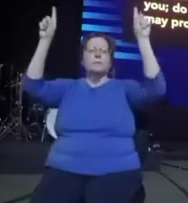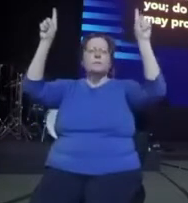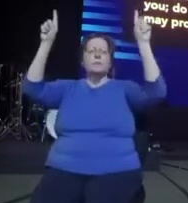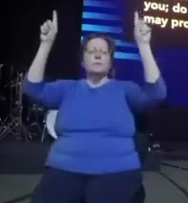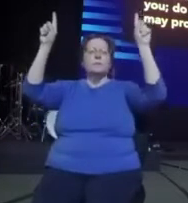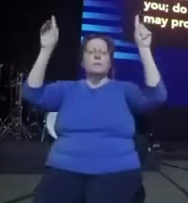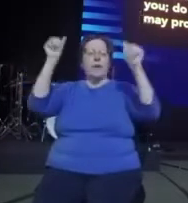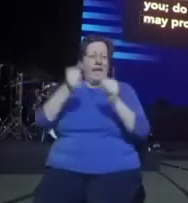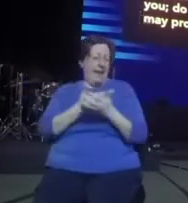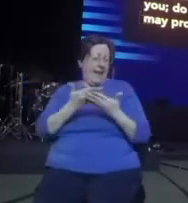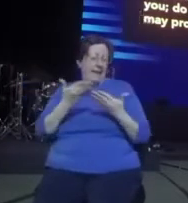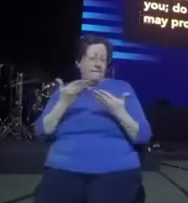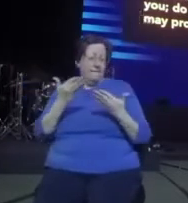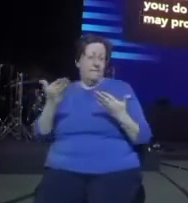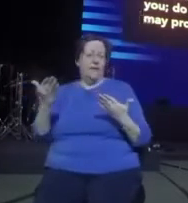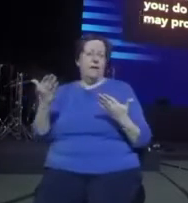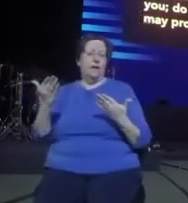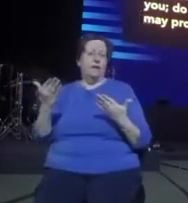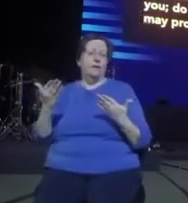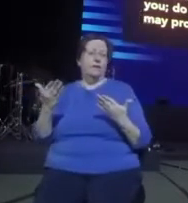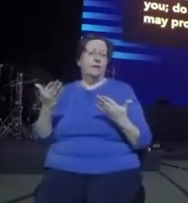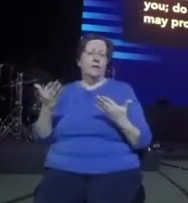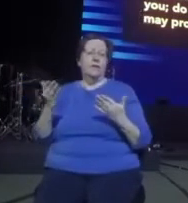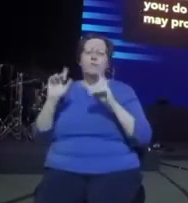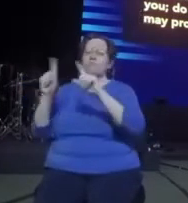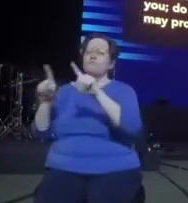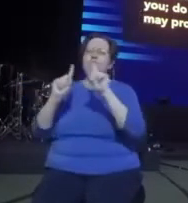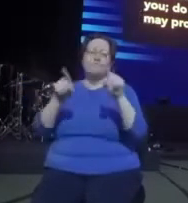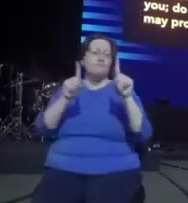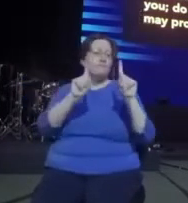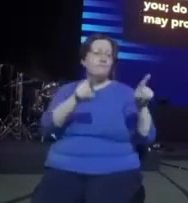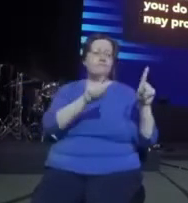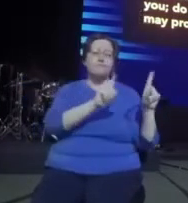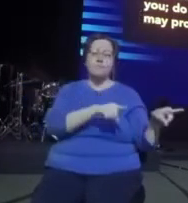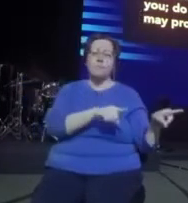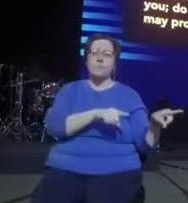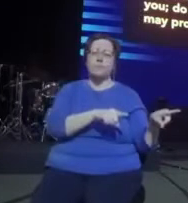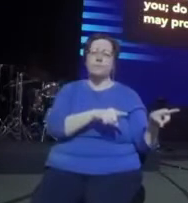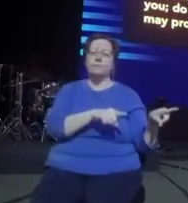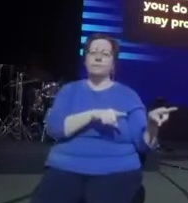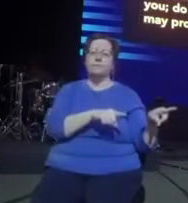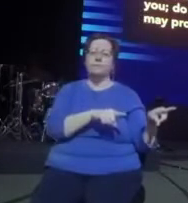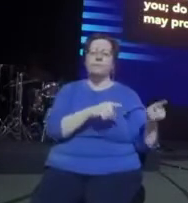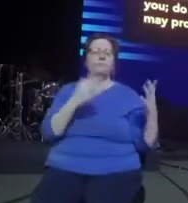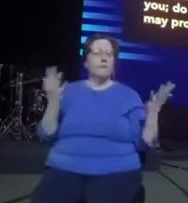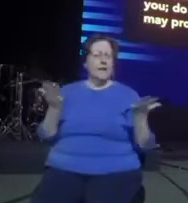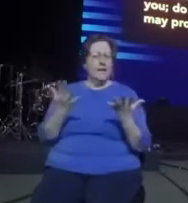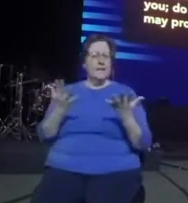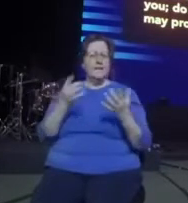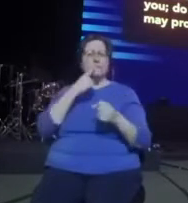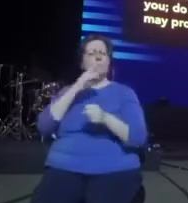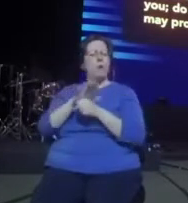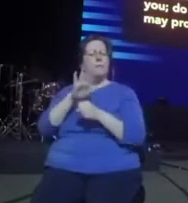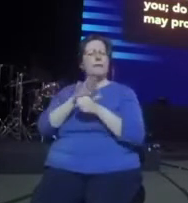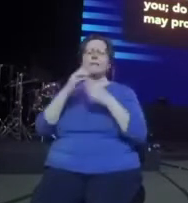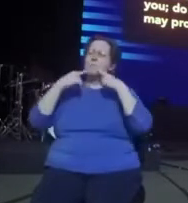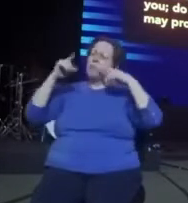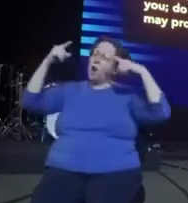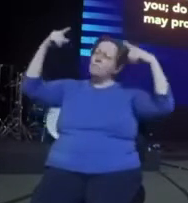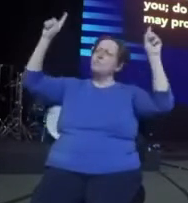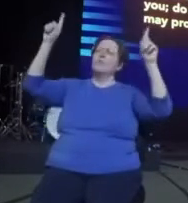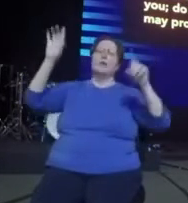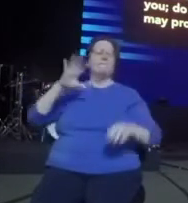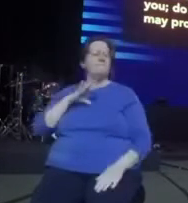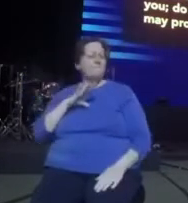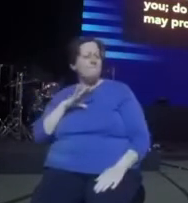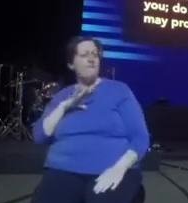and everywhere you go." So here's these promises about prospering and doing